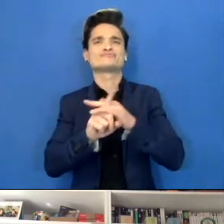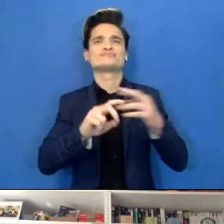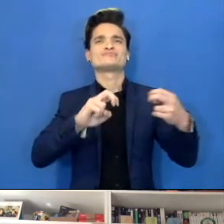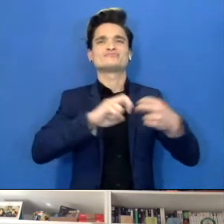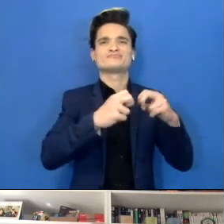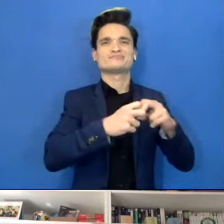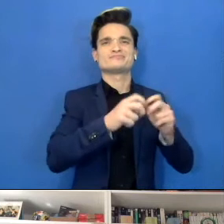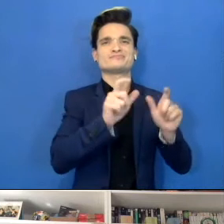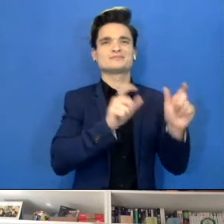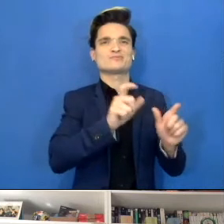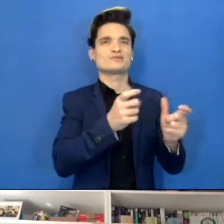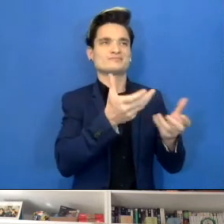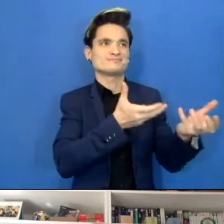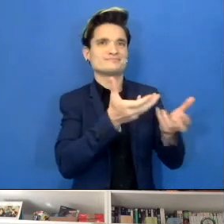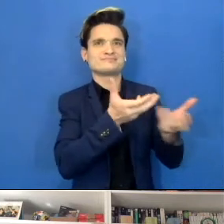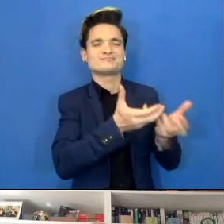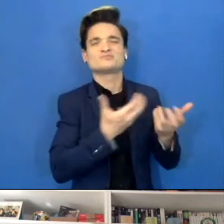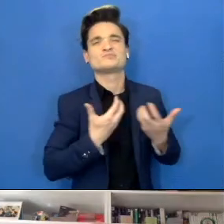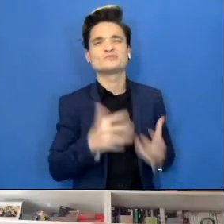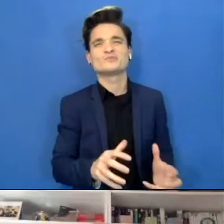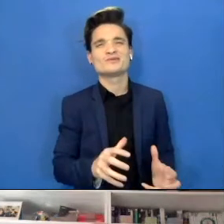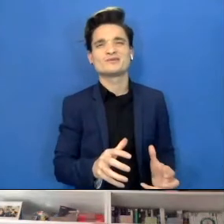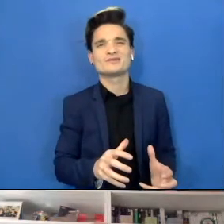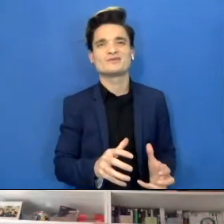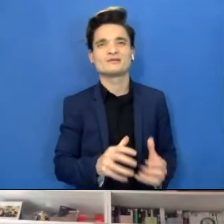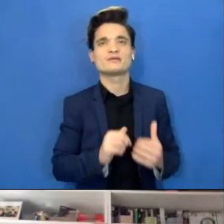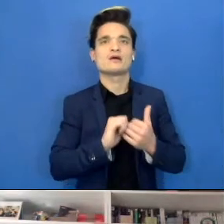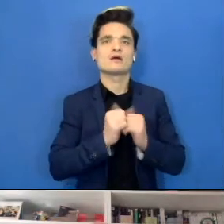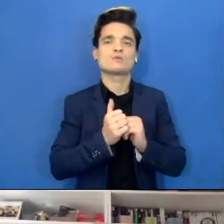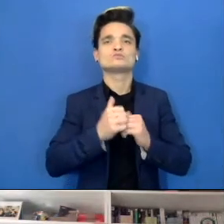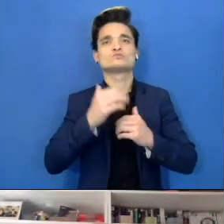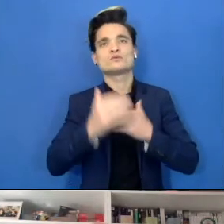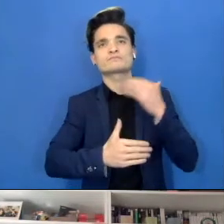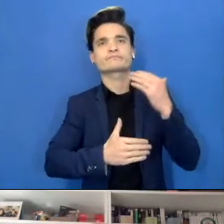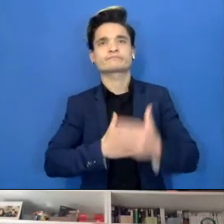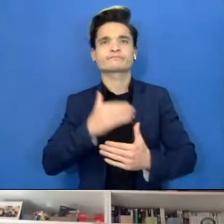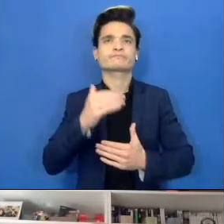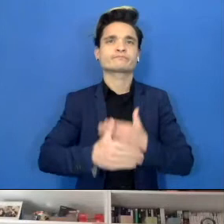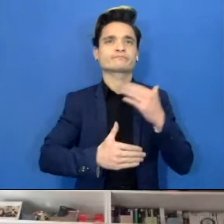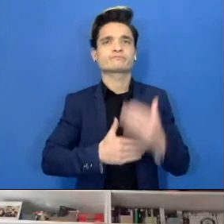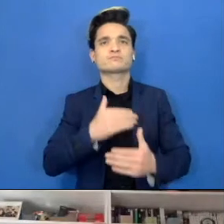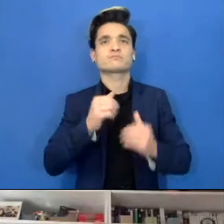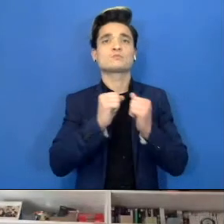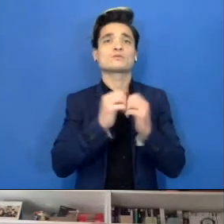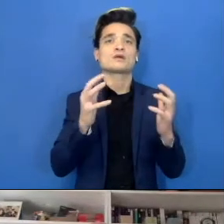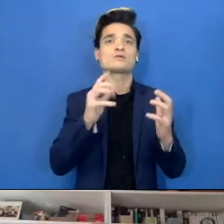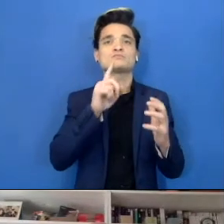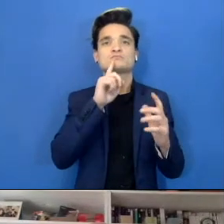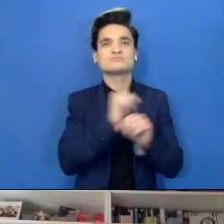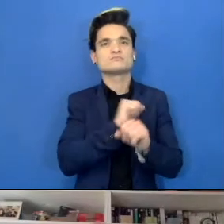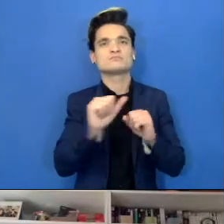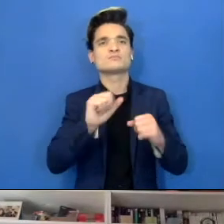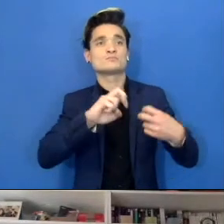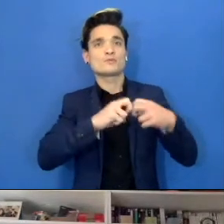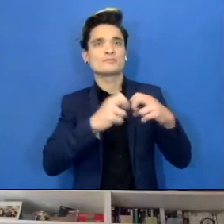do we get through this to be able to say, no, I don't want to do this, without being the troublemaker or without caring almost, because, you